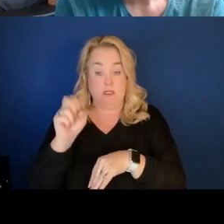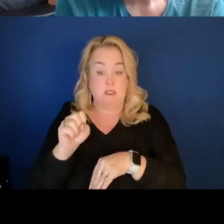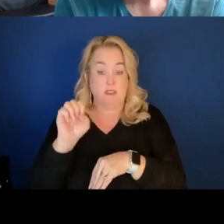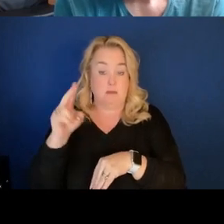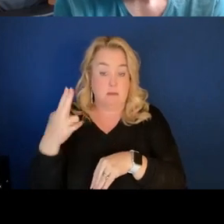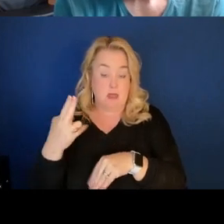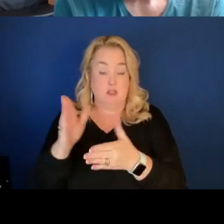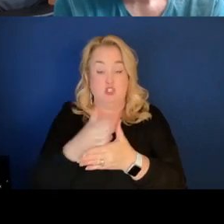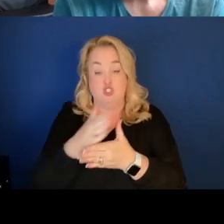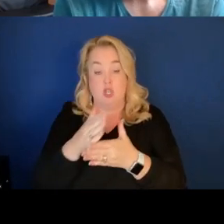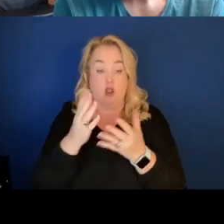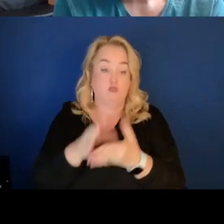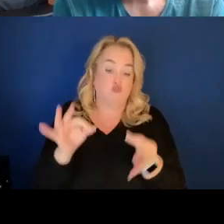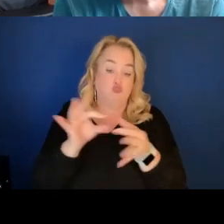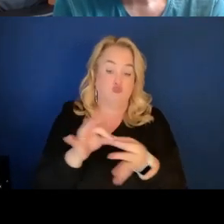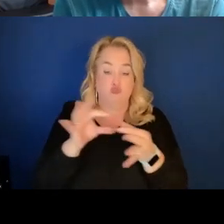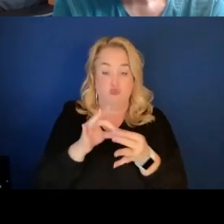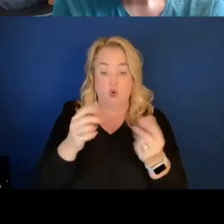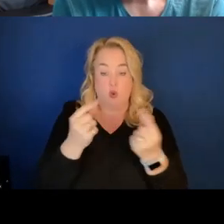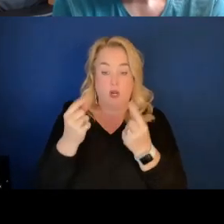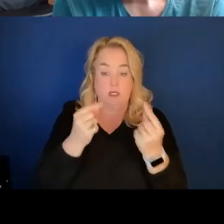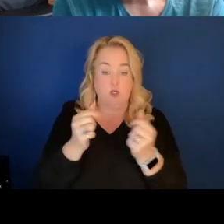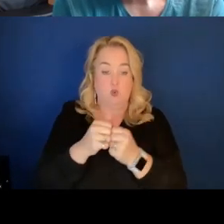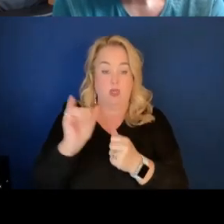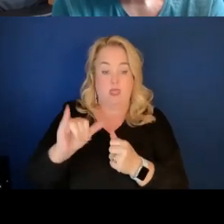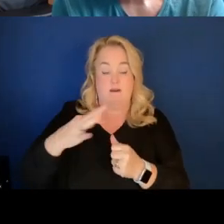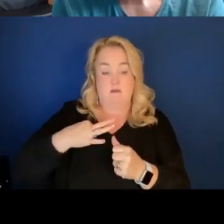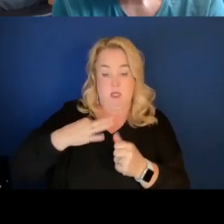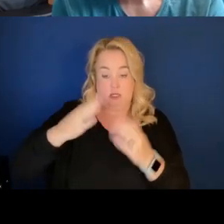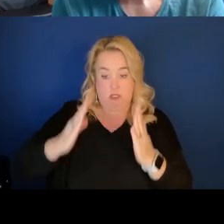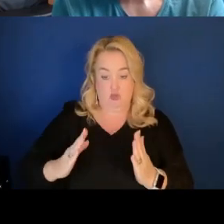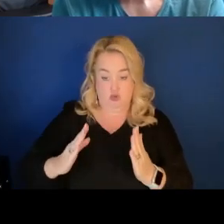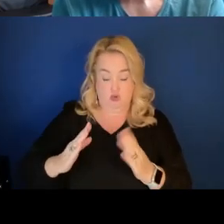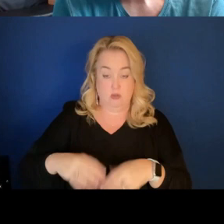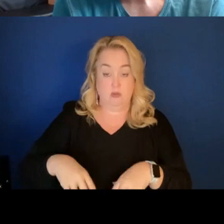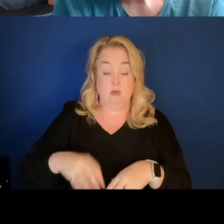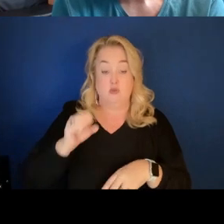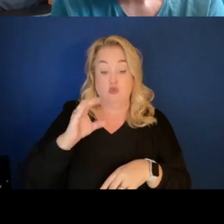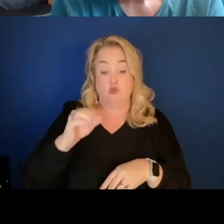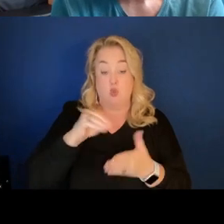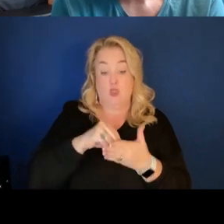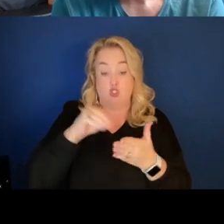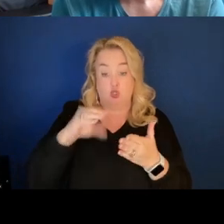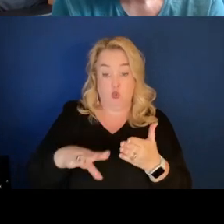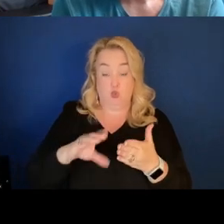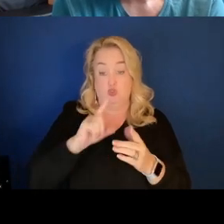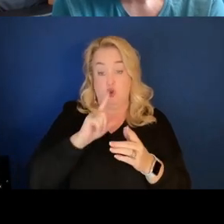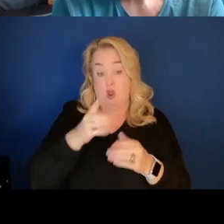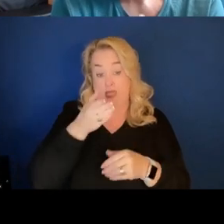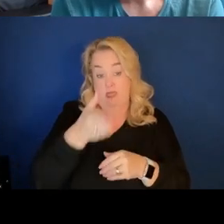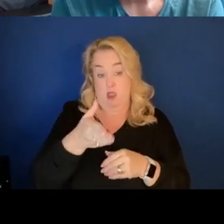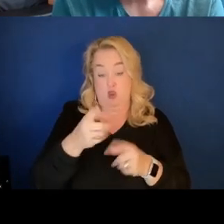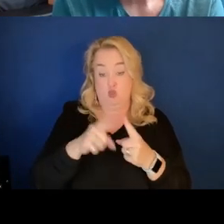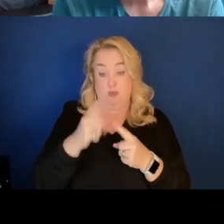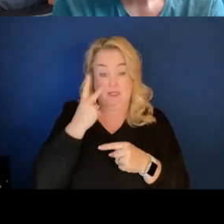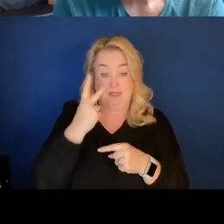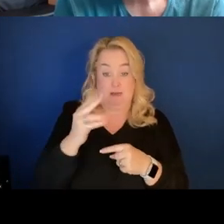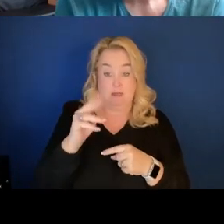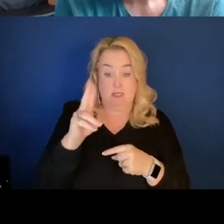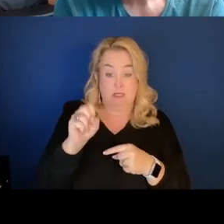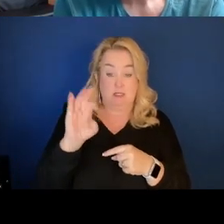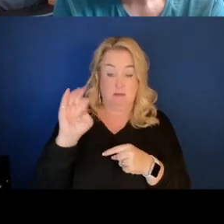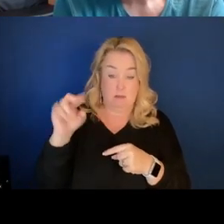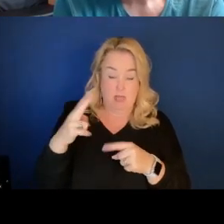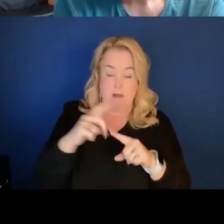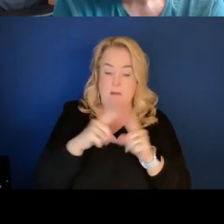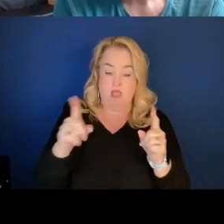with her family about what she did with the volunteer. So even though the student's there directly to see Mrs. Smith, the entire